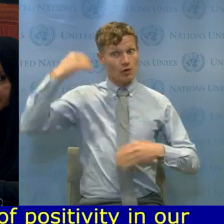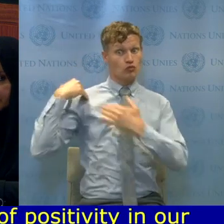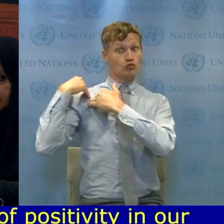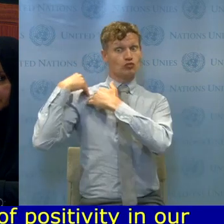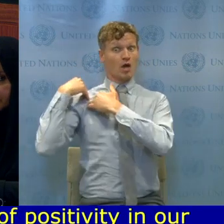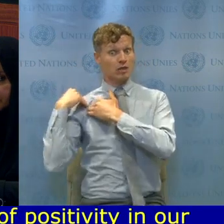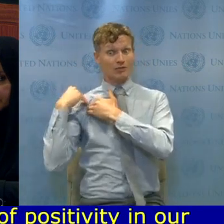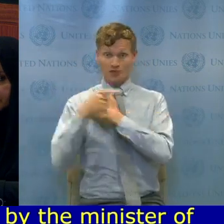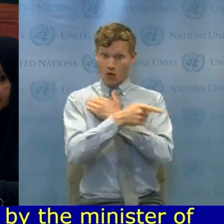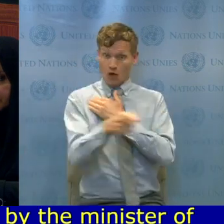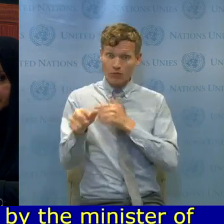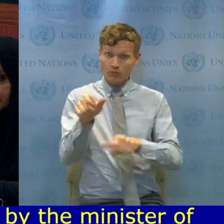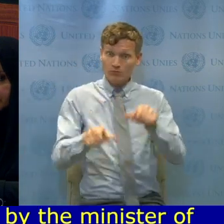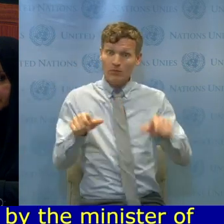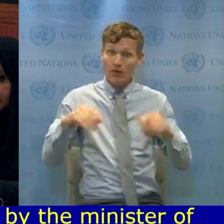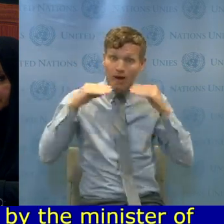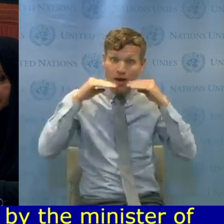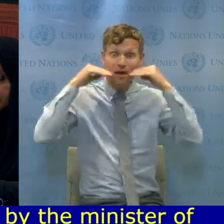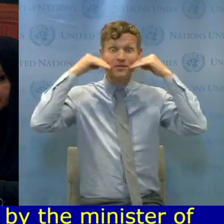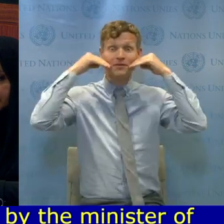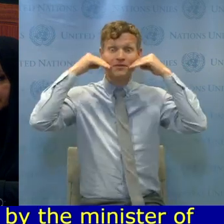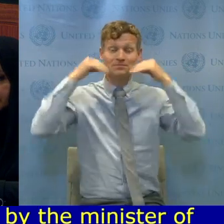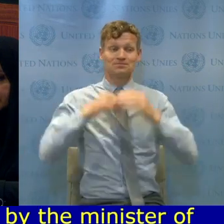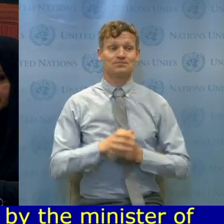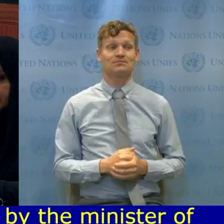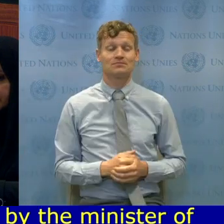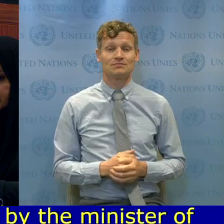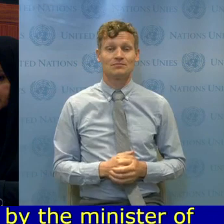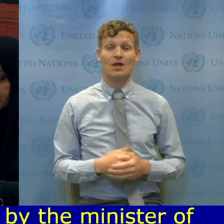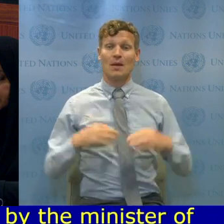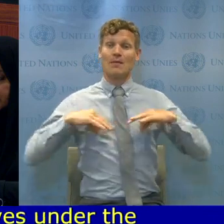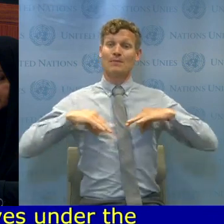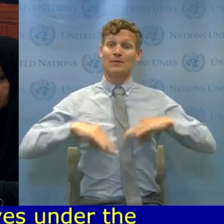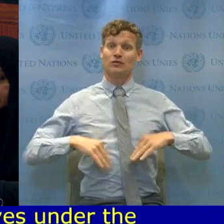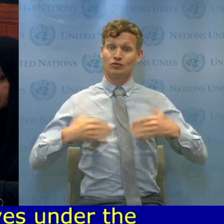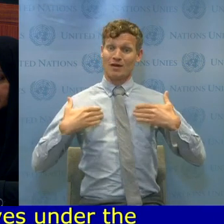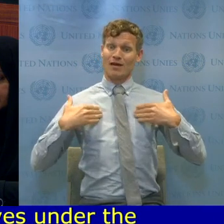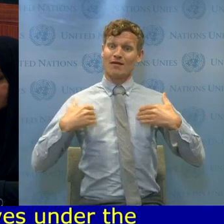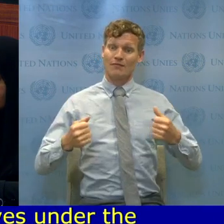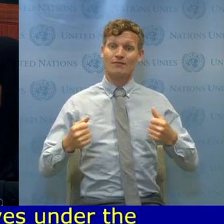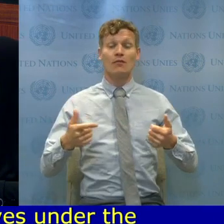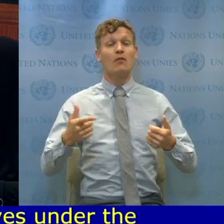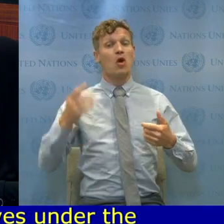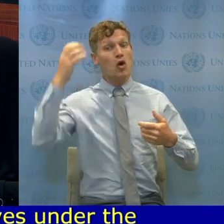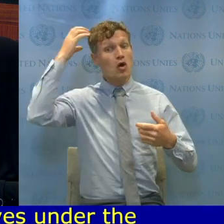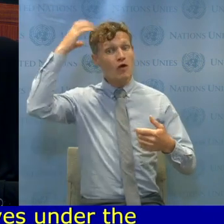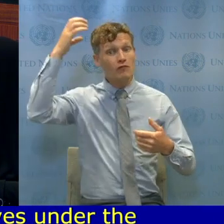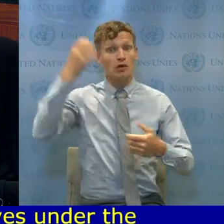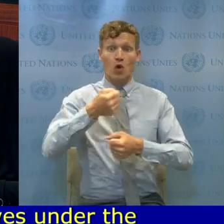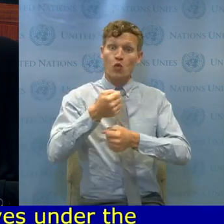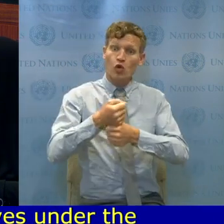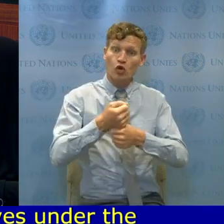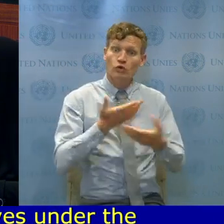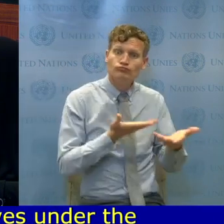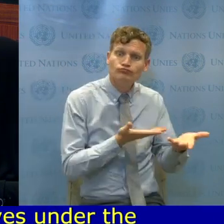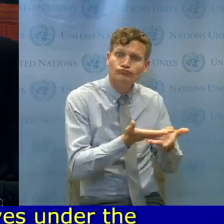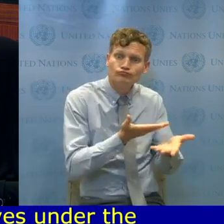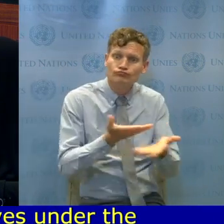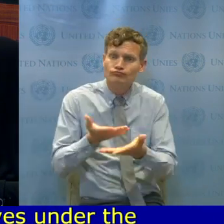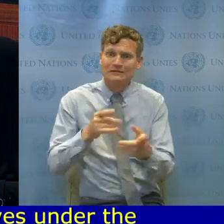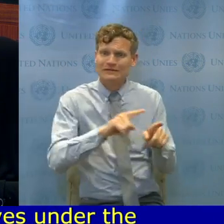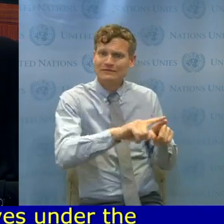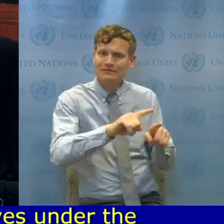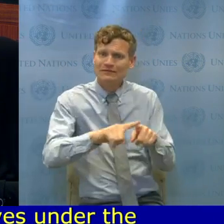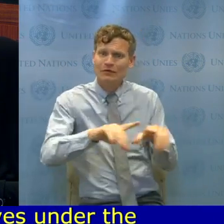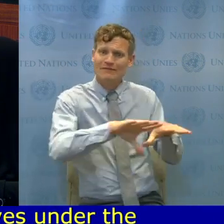of Community Development and Ministry of Health, the government works with families and persons with disabilities to ensure their needs are